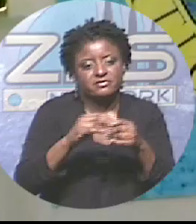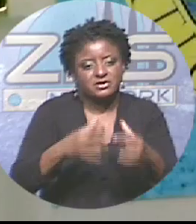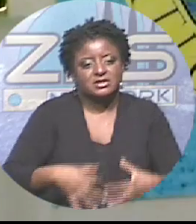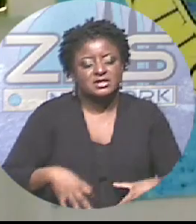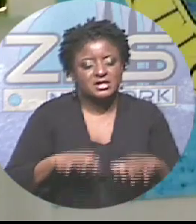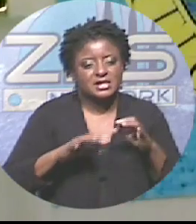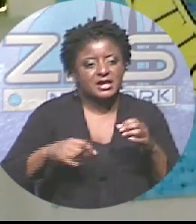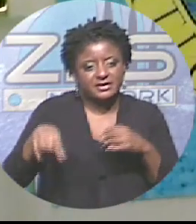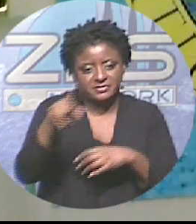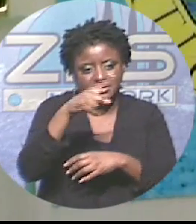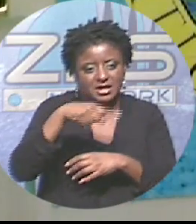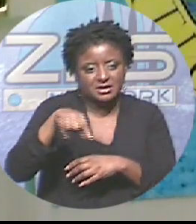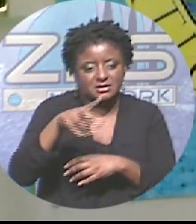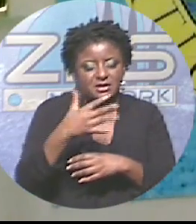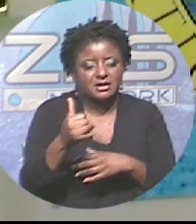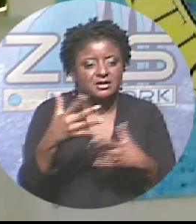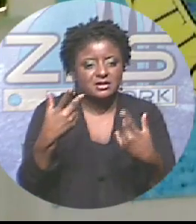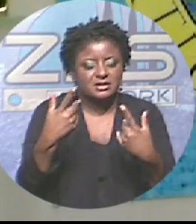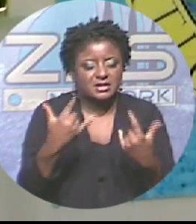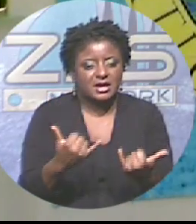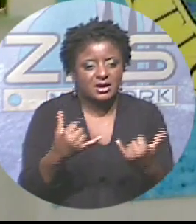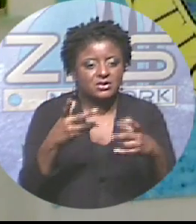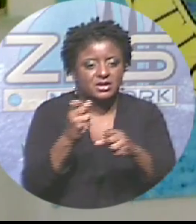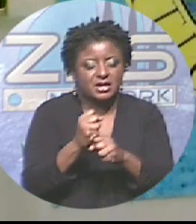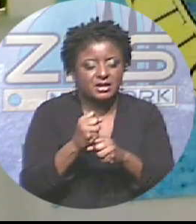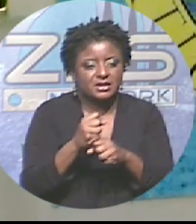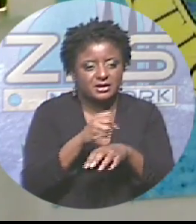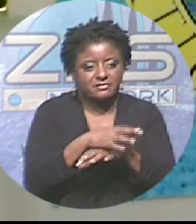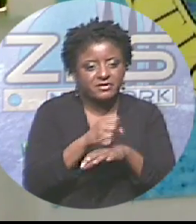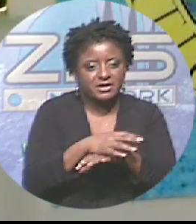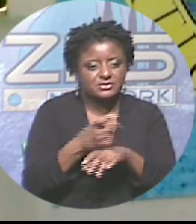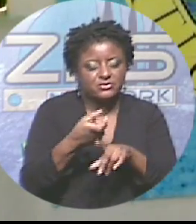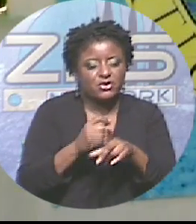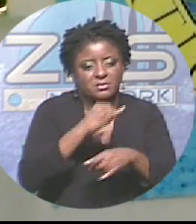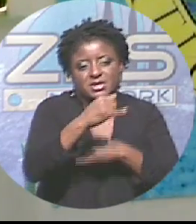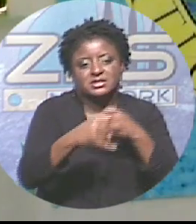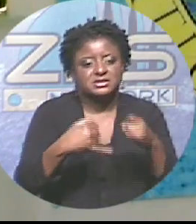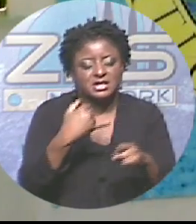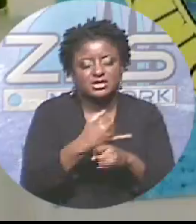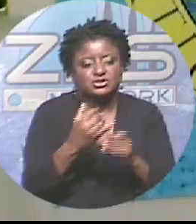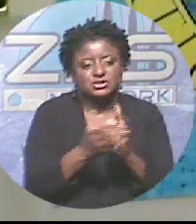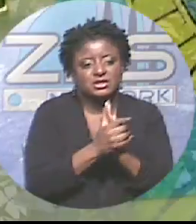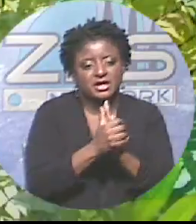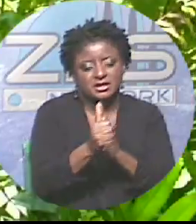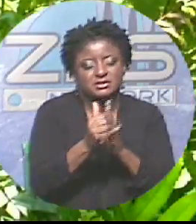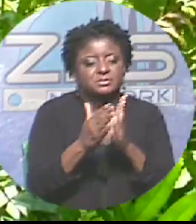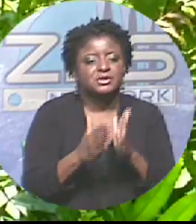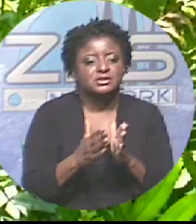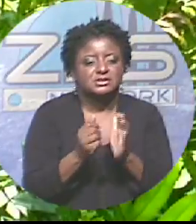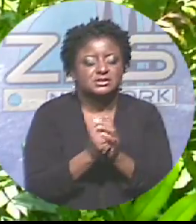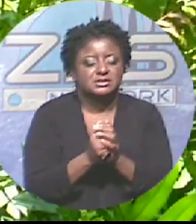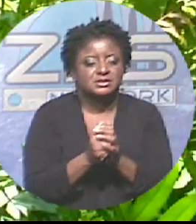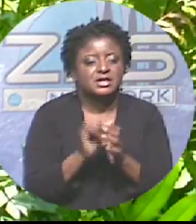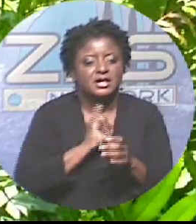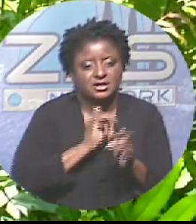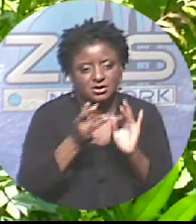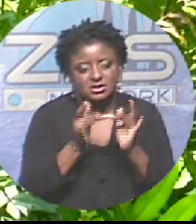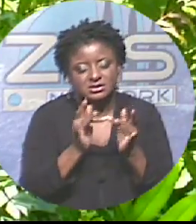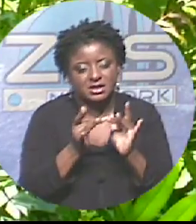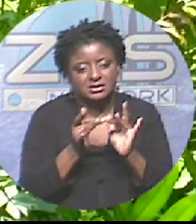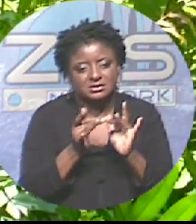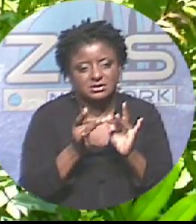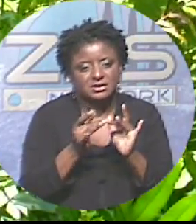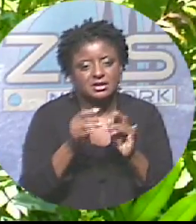seeking advice from international experts on ways to confine the cane toad in the Life at Key area. I've been in contact with